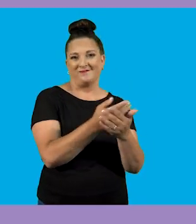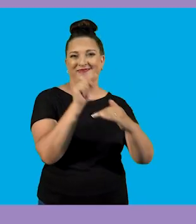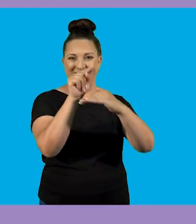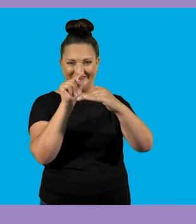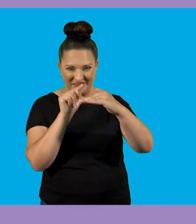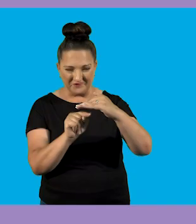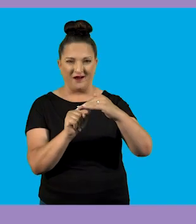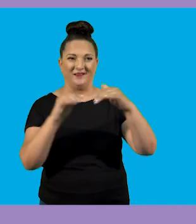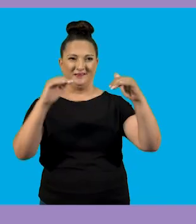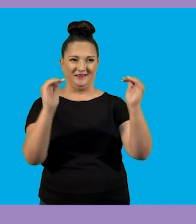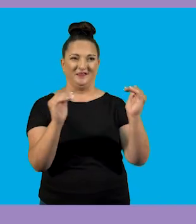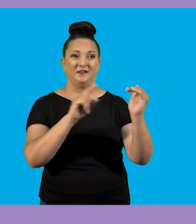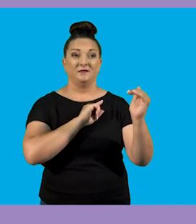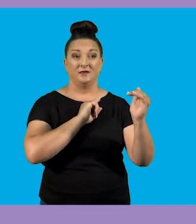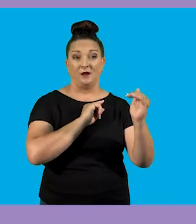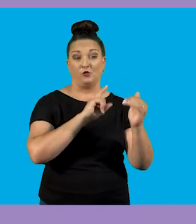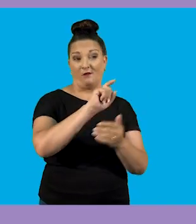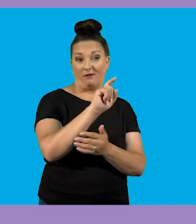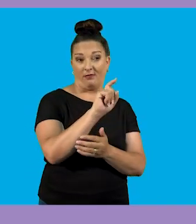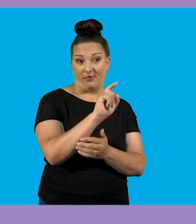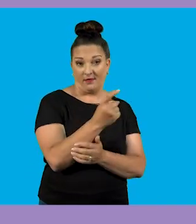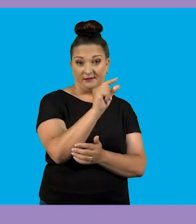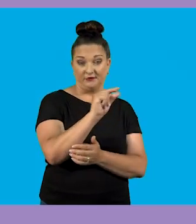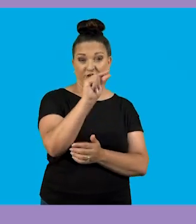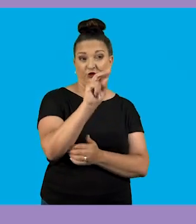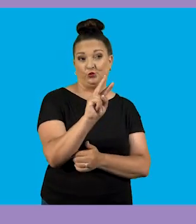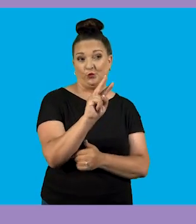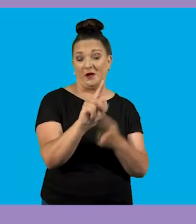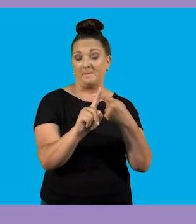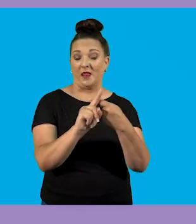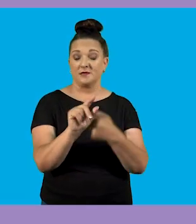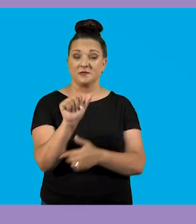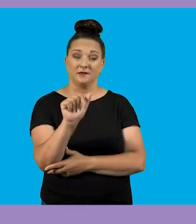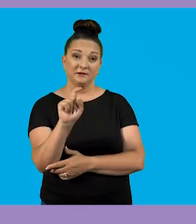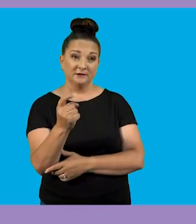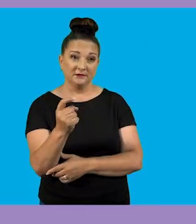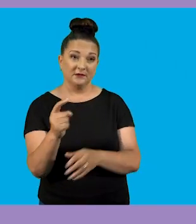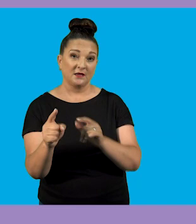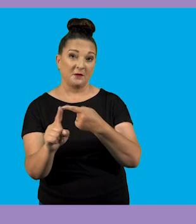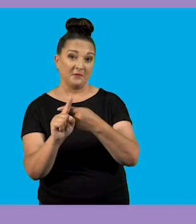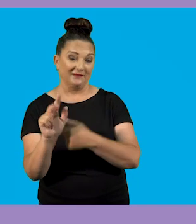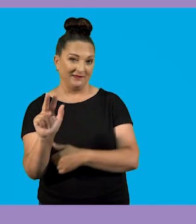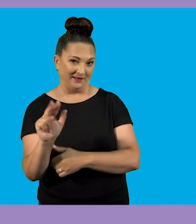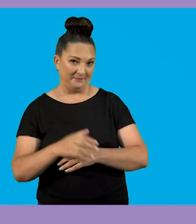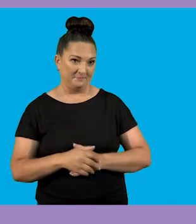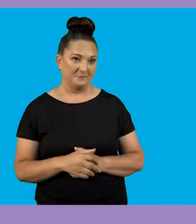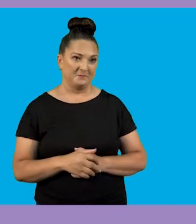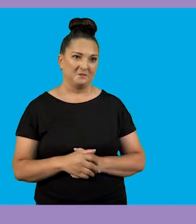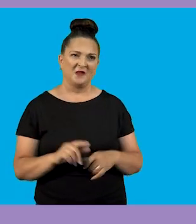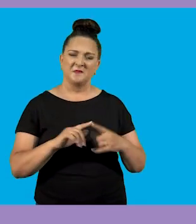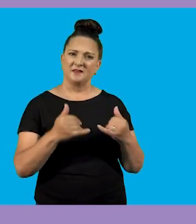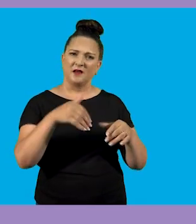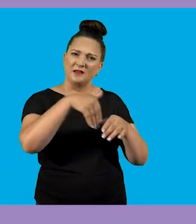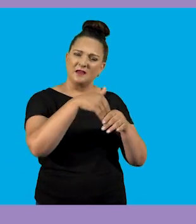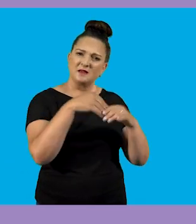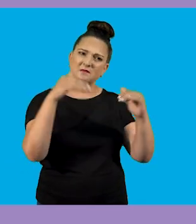factor. We are then left with x squared plus 6x plus 8. And when we look there